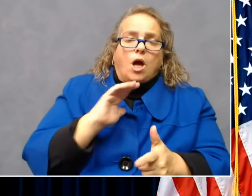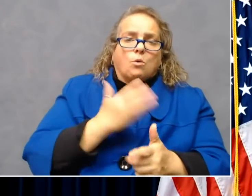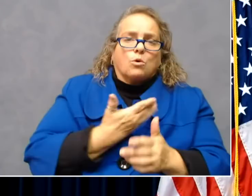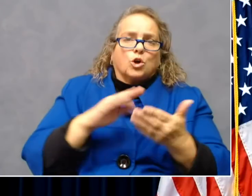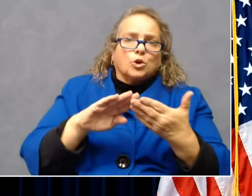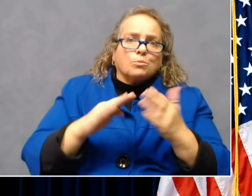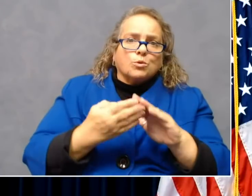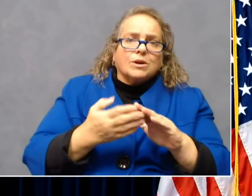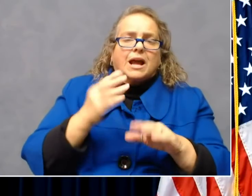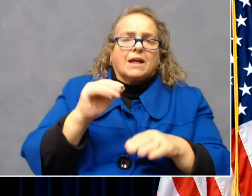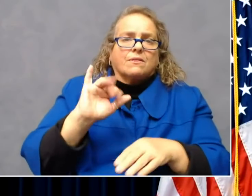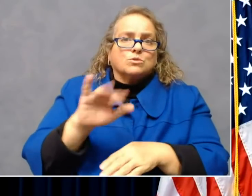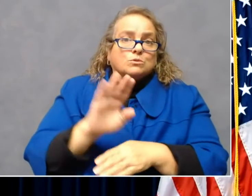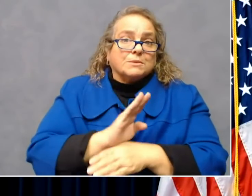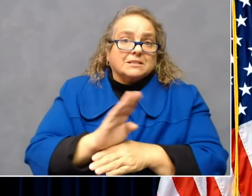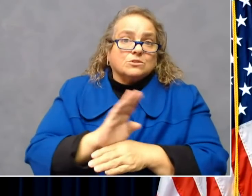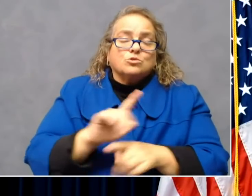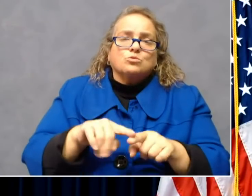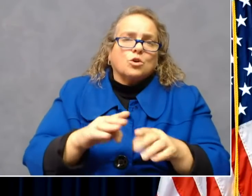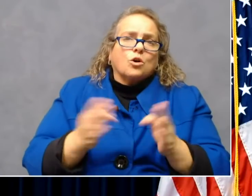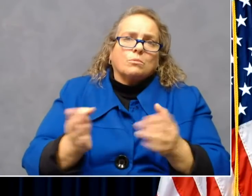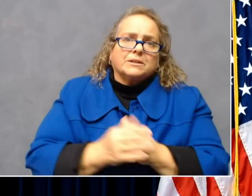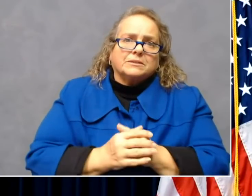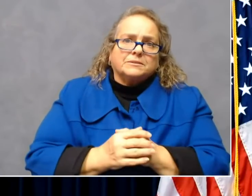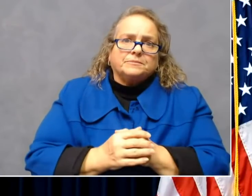businesses. I just want to say,